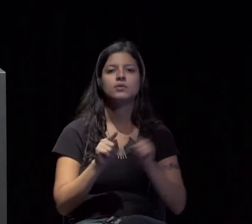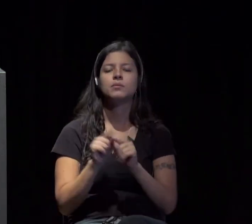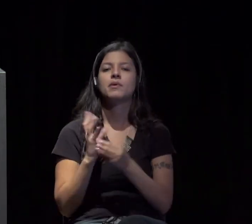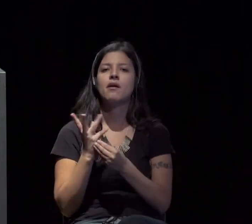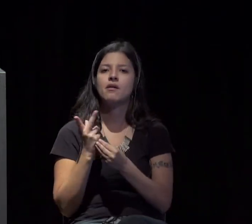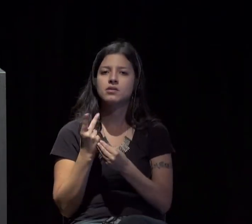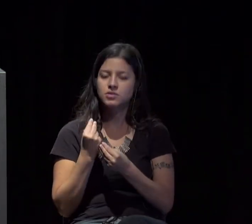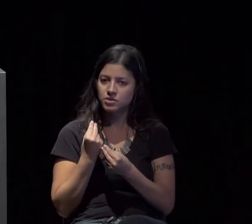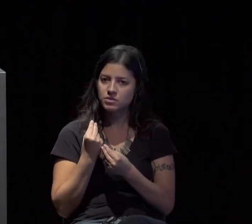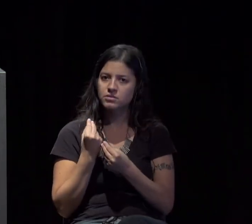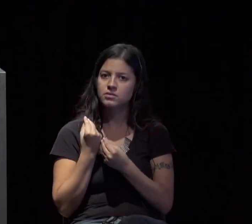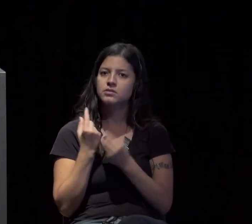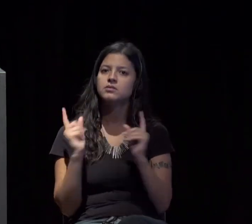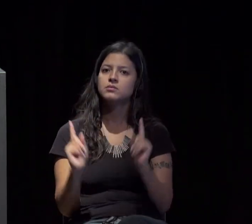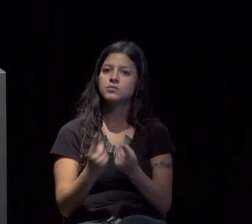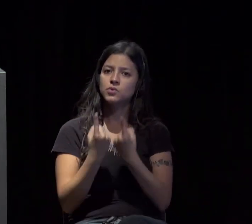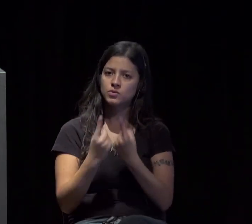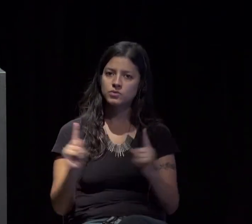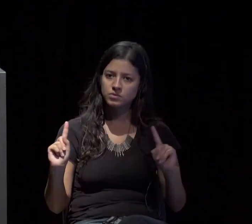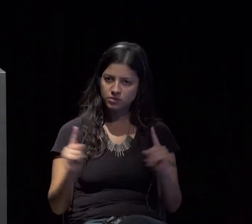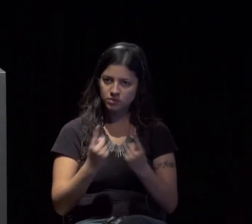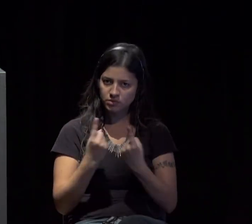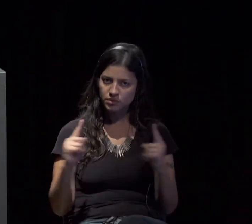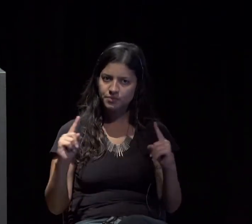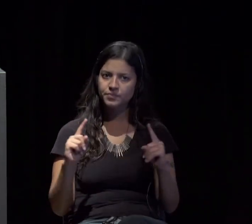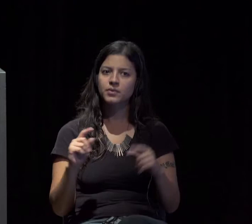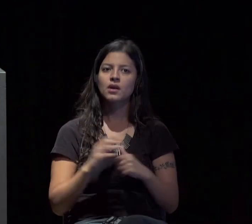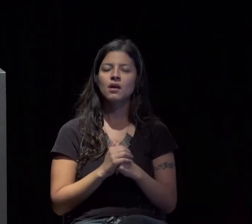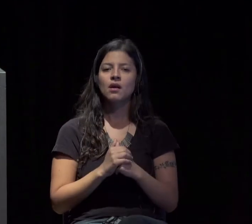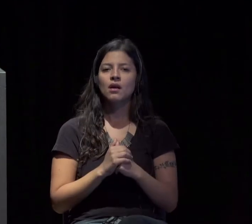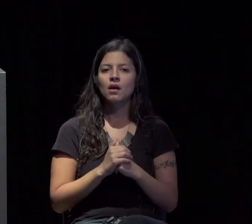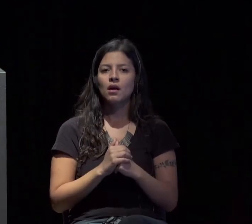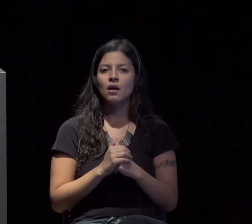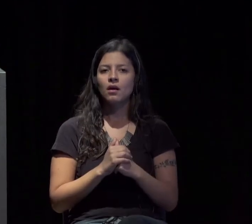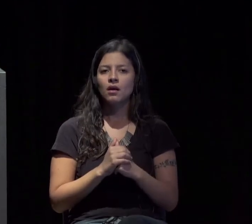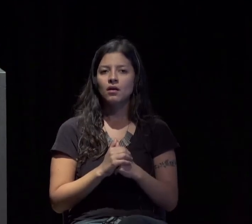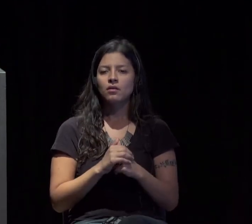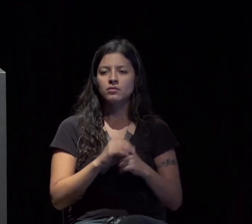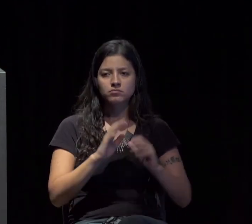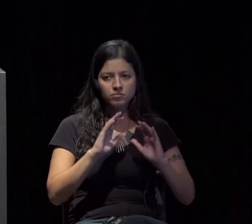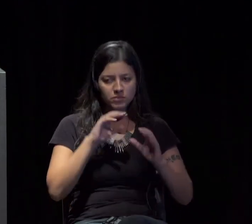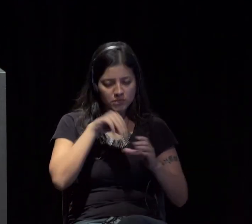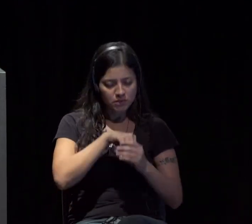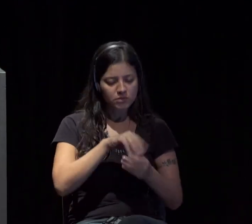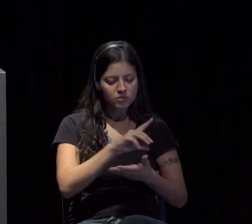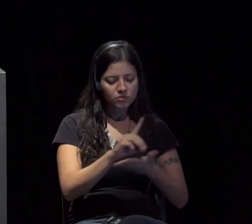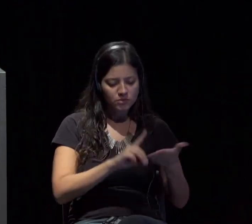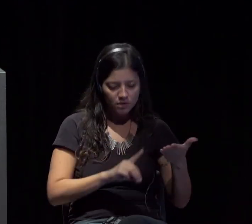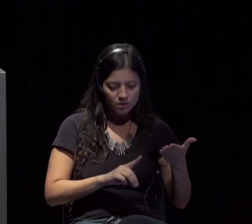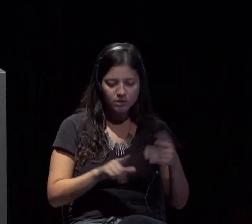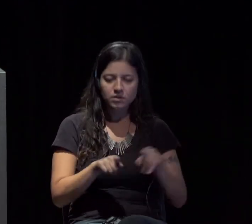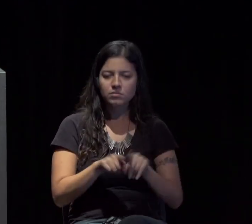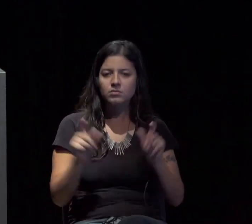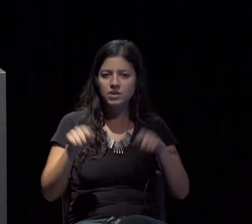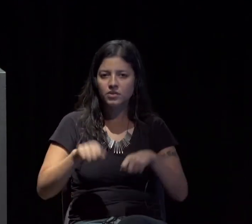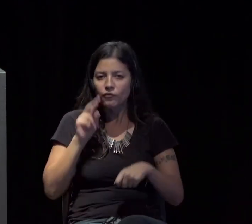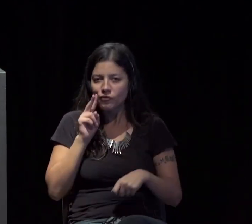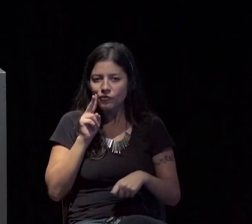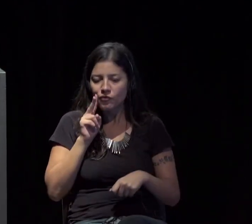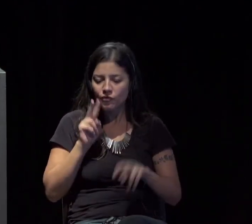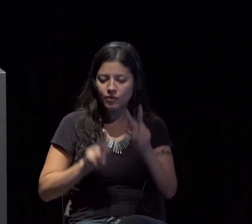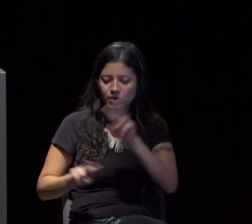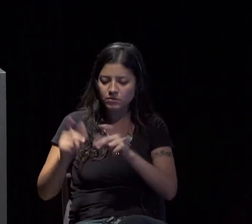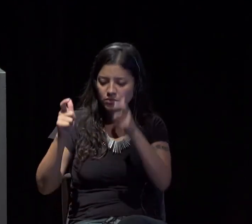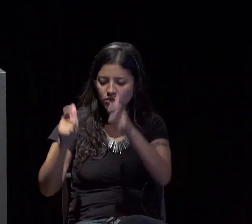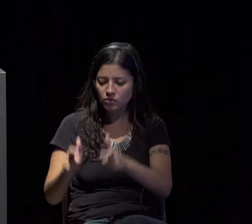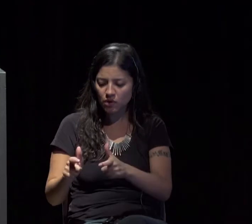the design and conceptual possibilities of local visual cultures in all their various manifestations.